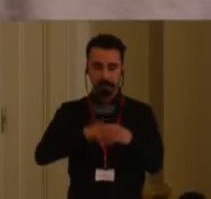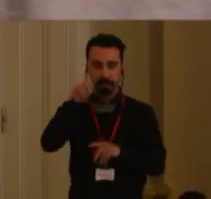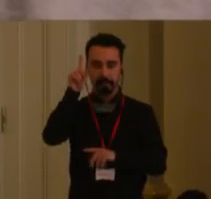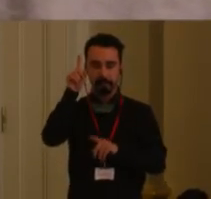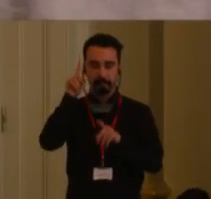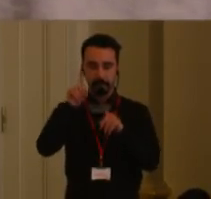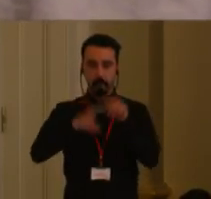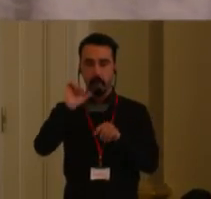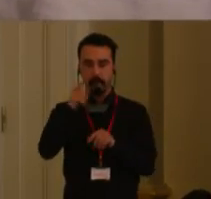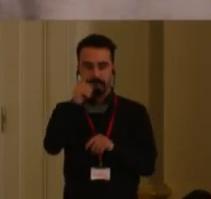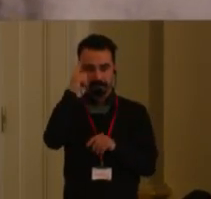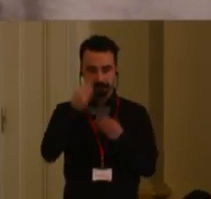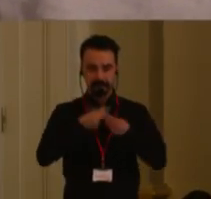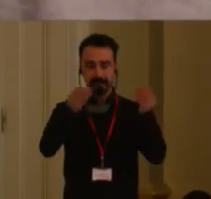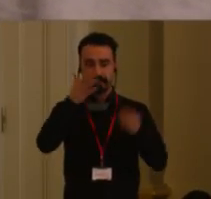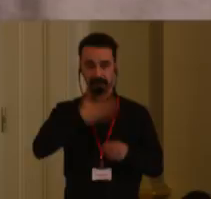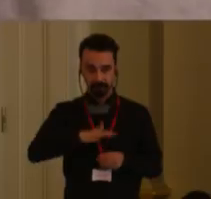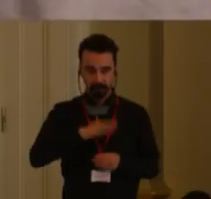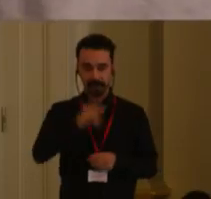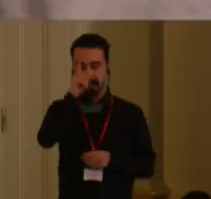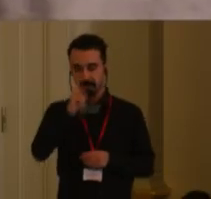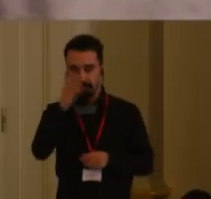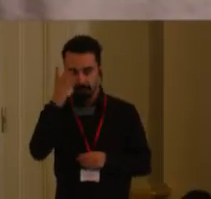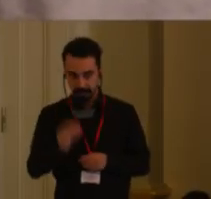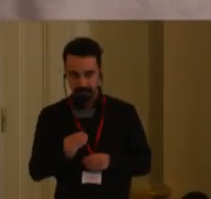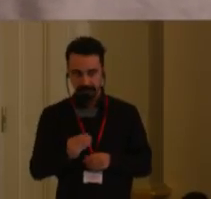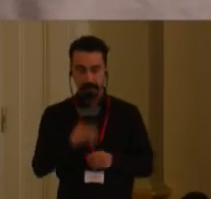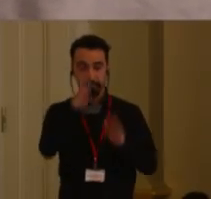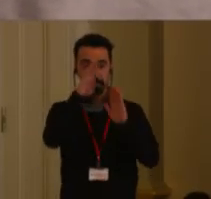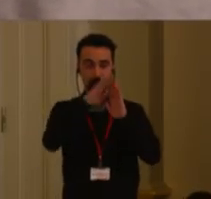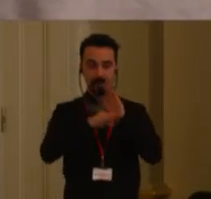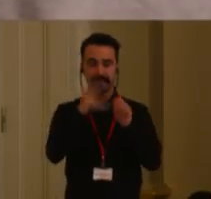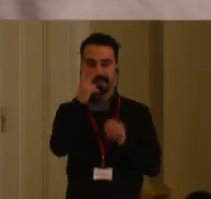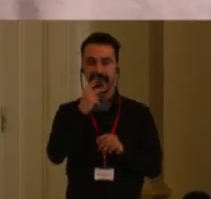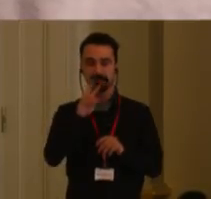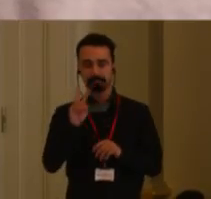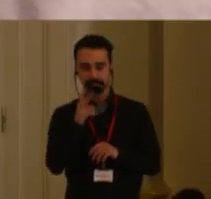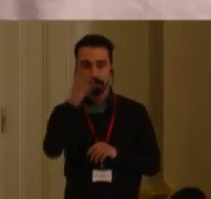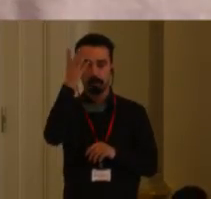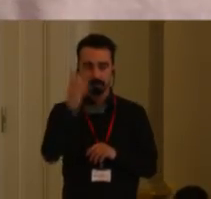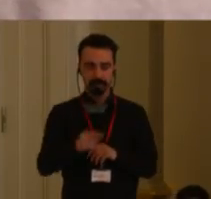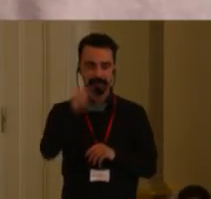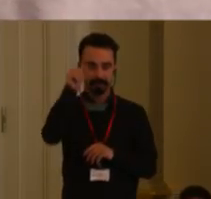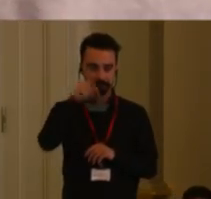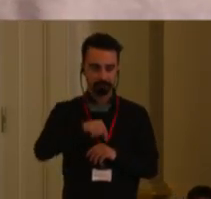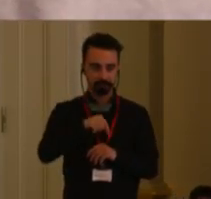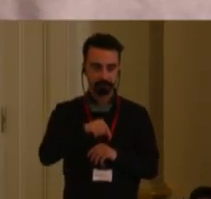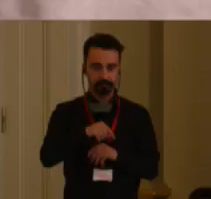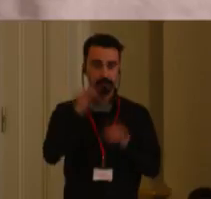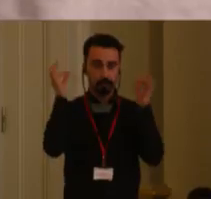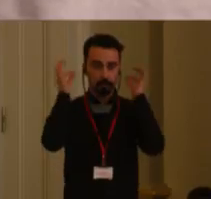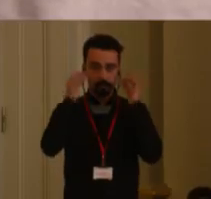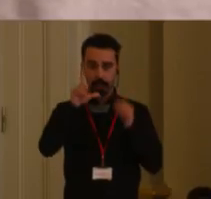different panels to follow suit. First and foremost, a few reminders, if I may. The panel will feature two